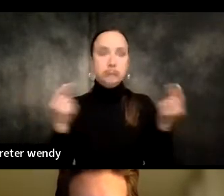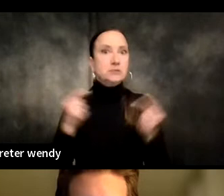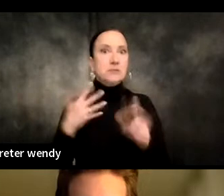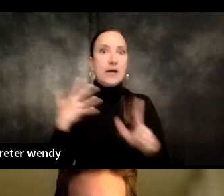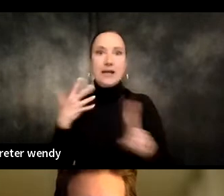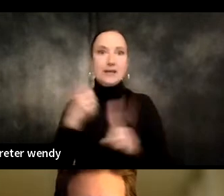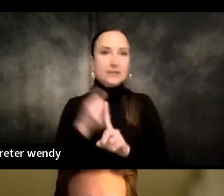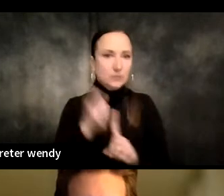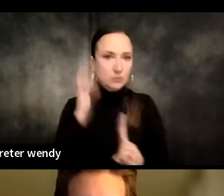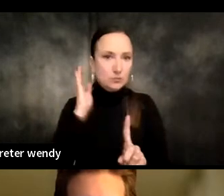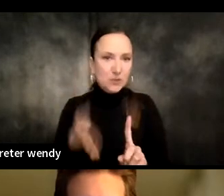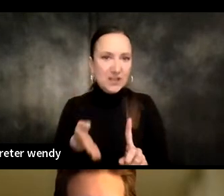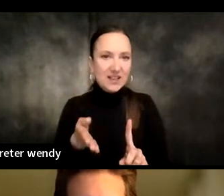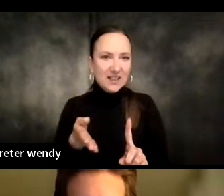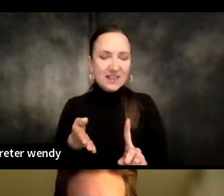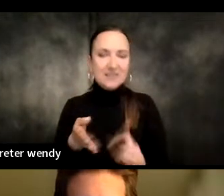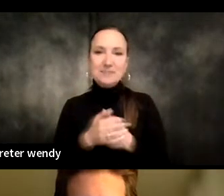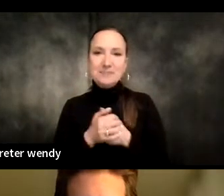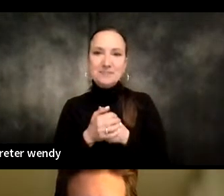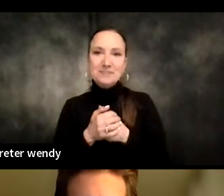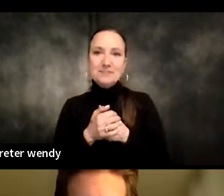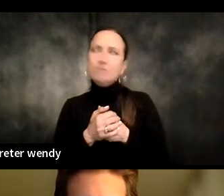on that.